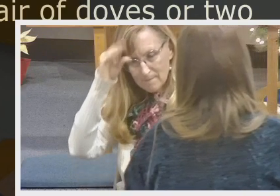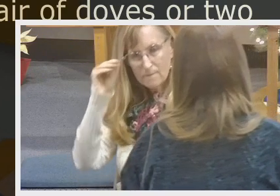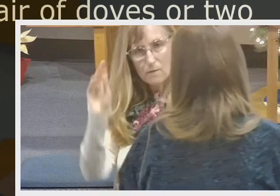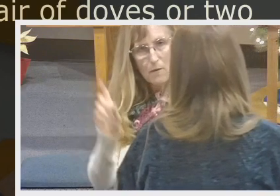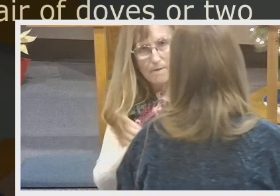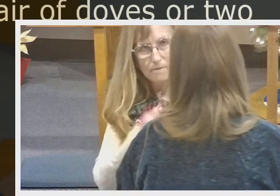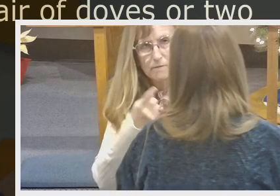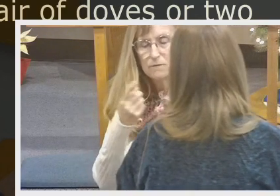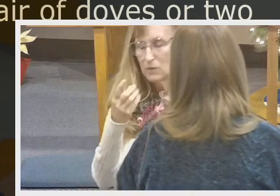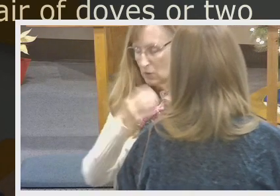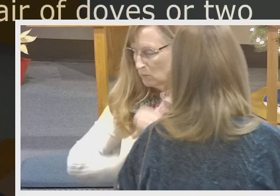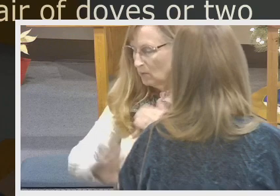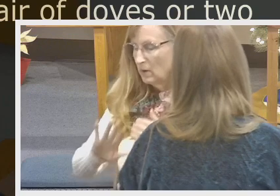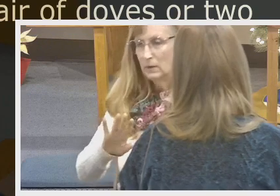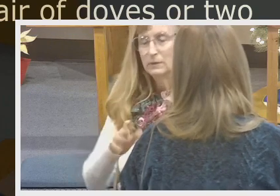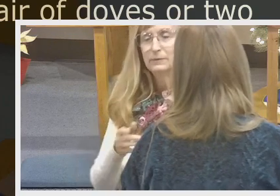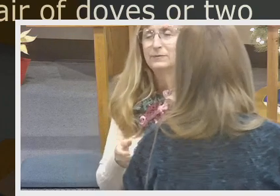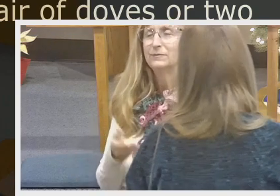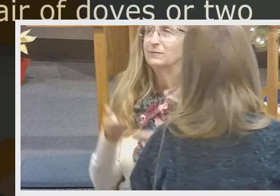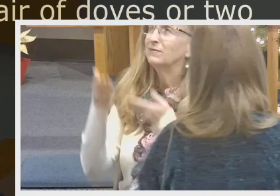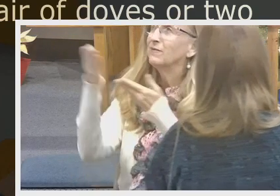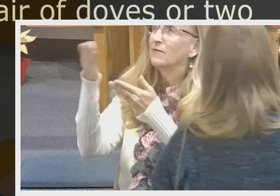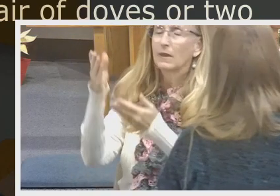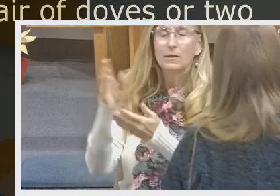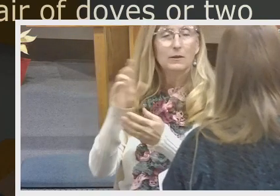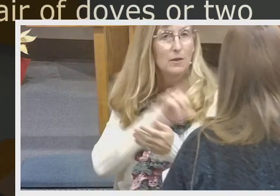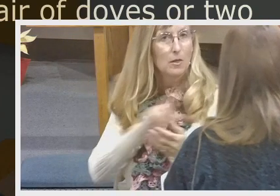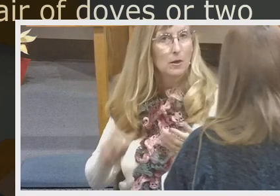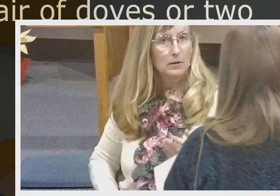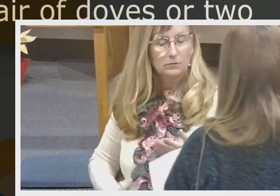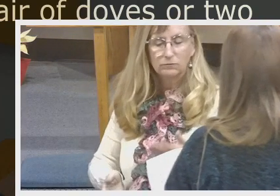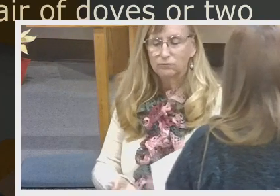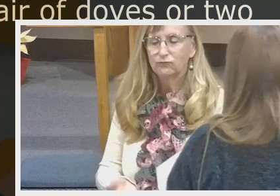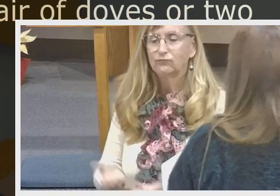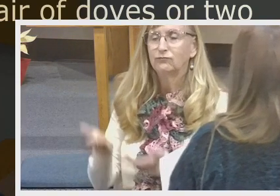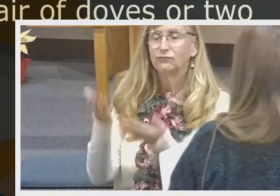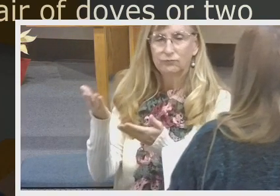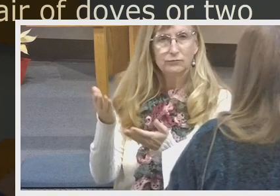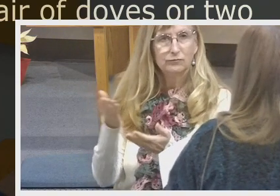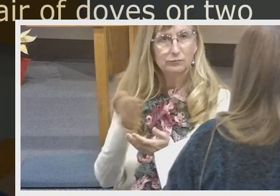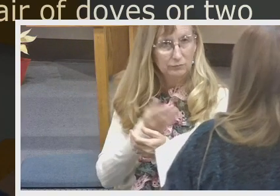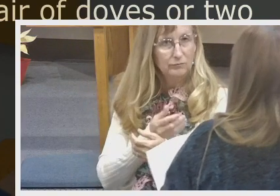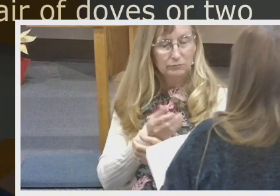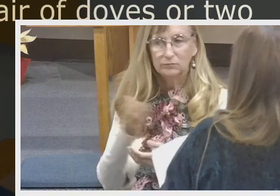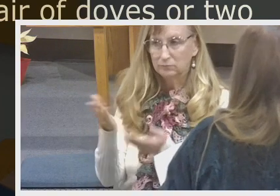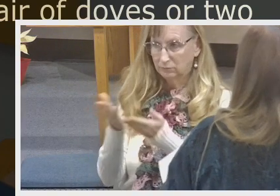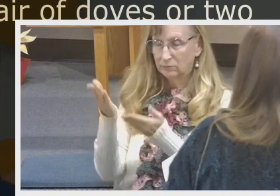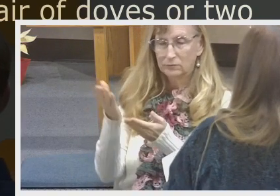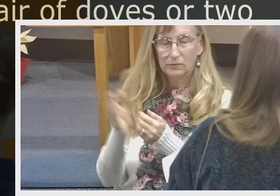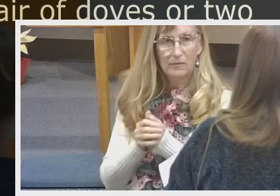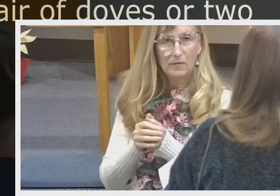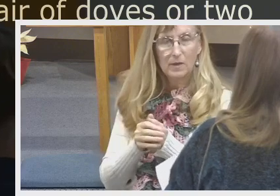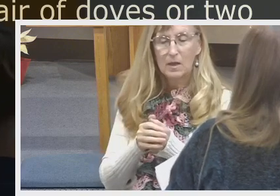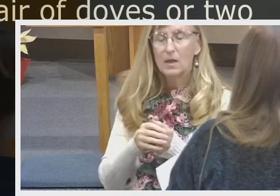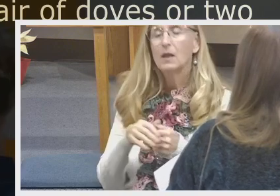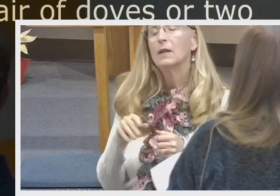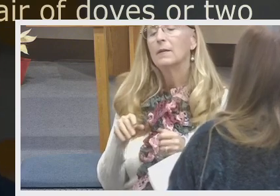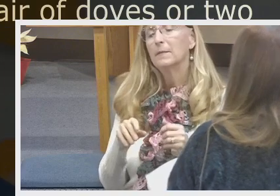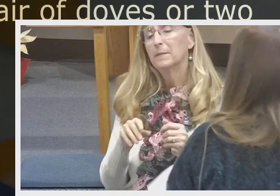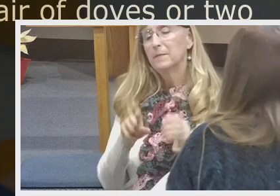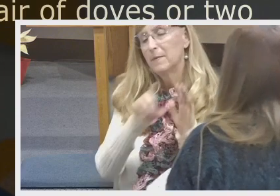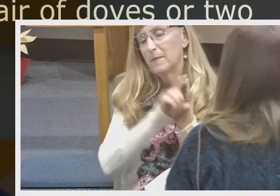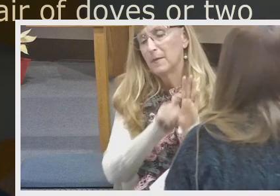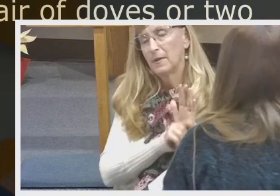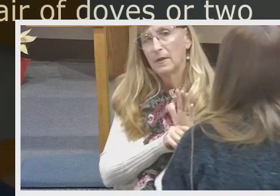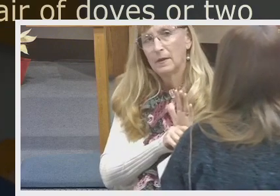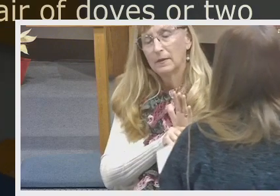Lord, and to offer a sacrifice in keeping with what is said in the law of the Lord,